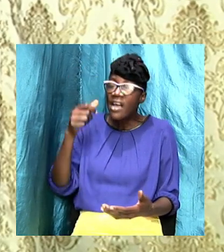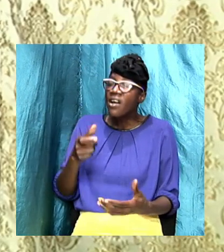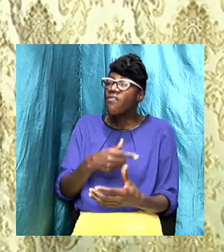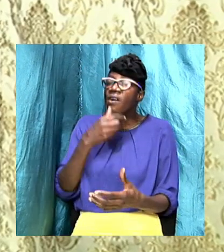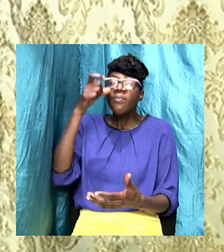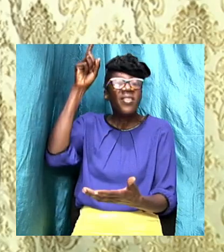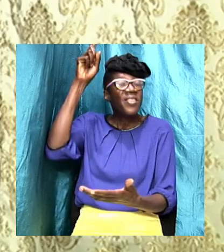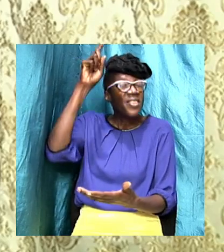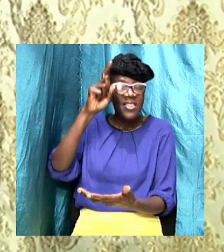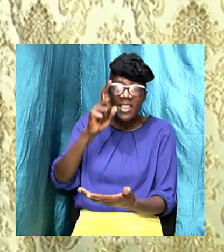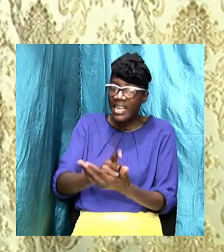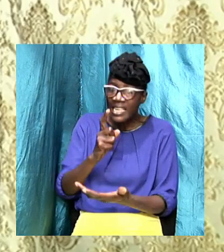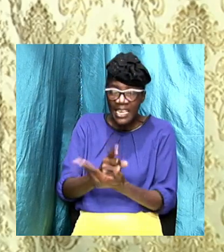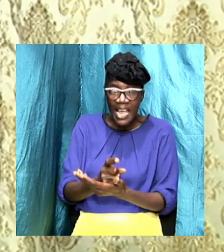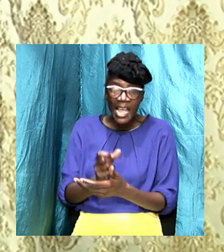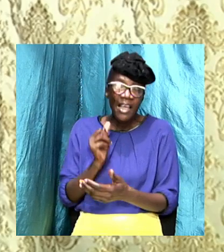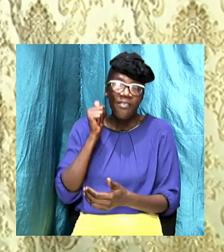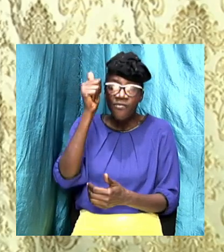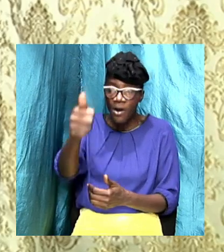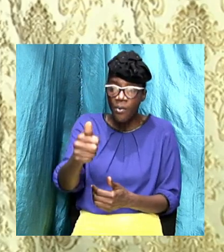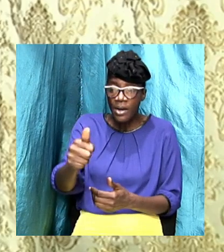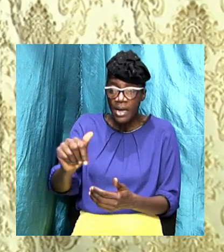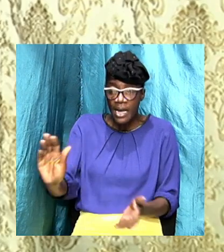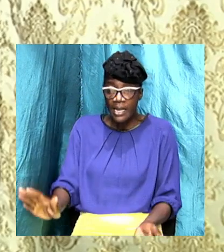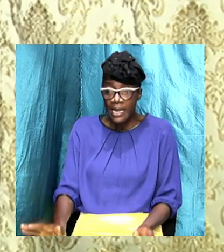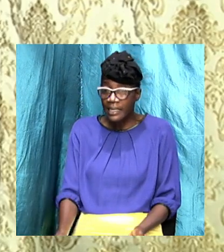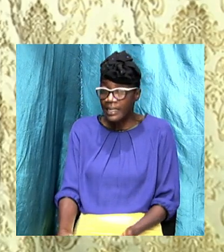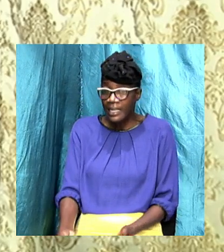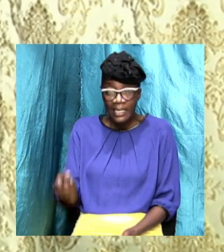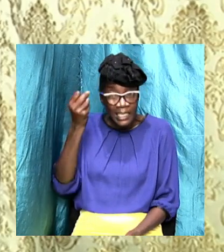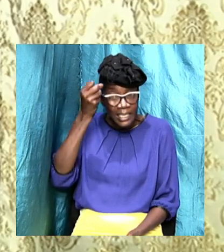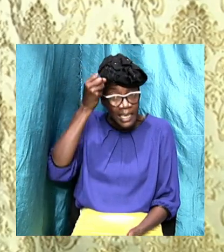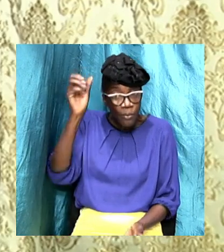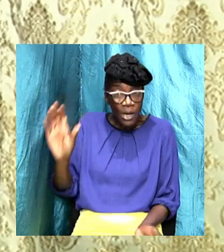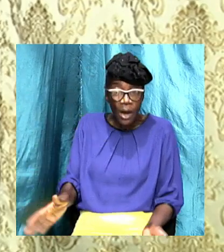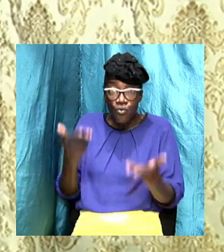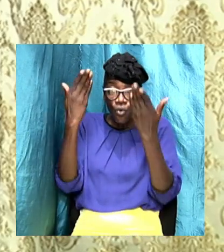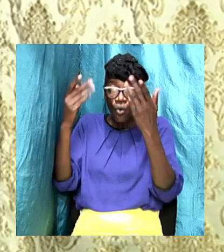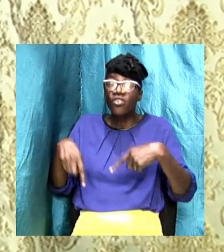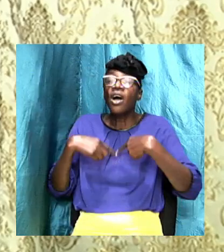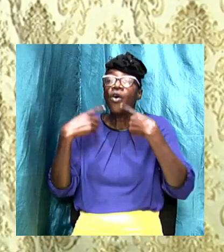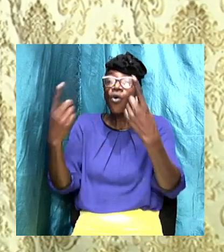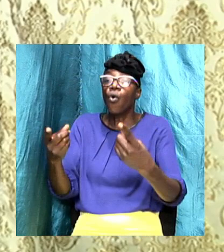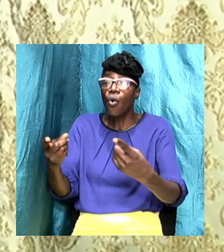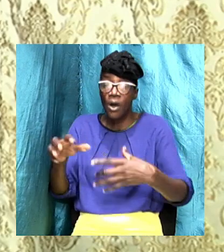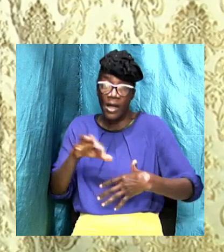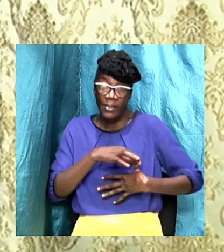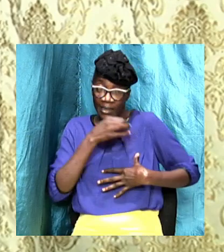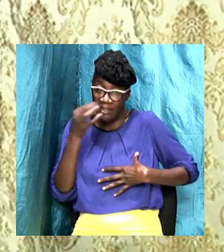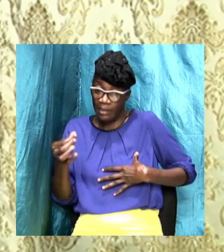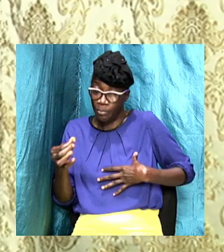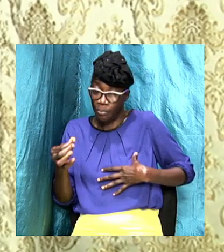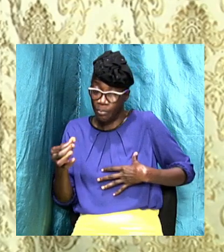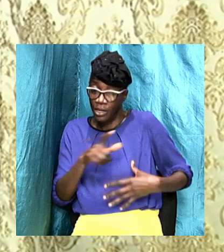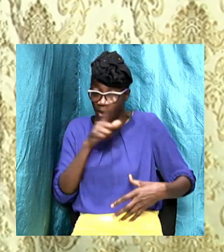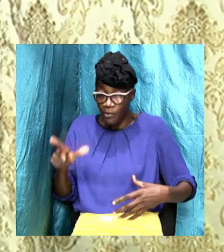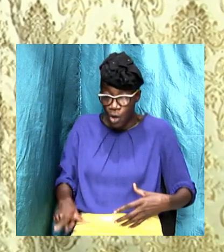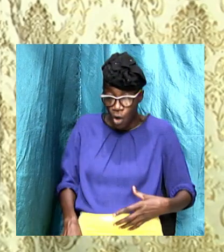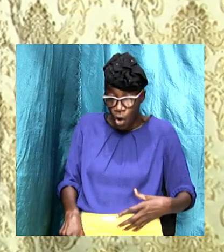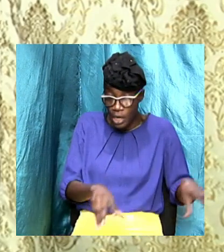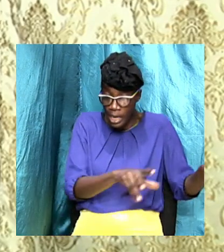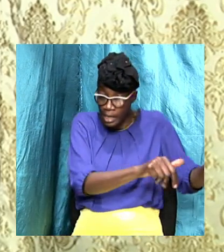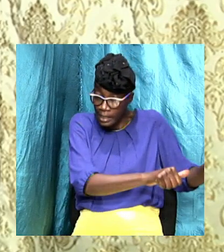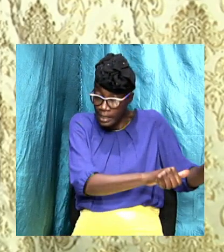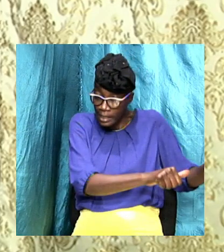Samuel arose and went to Ramah. Now, the Spirit of the Lord departed from Saul, and an evil